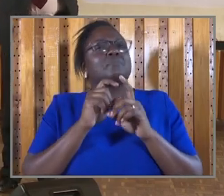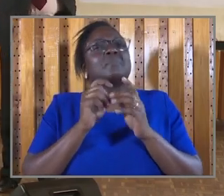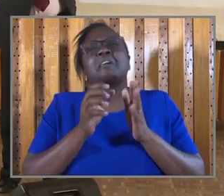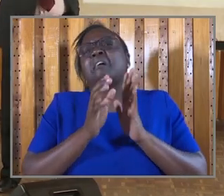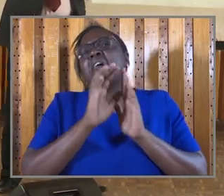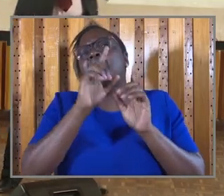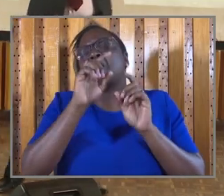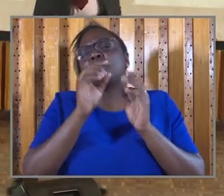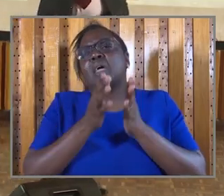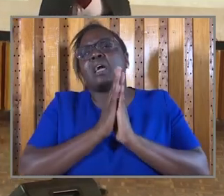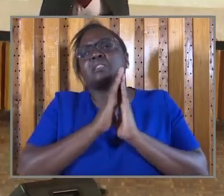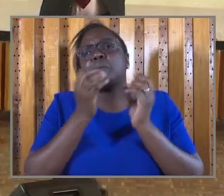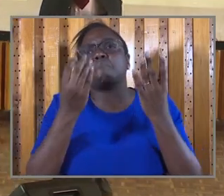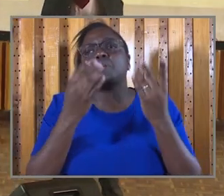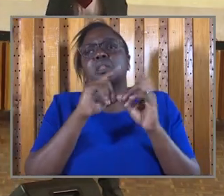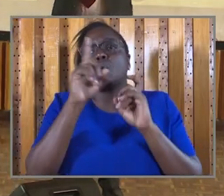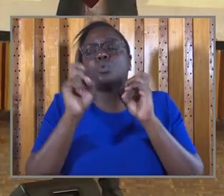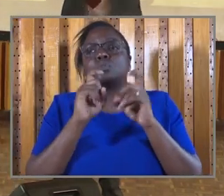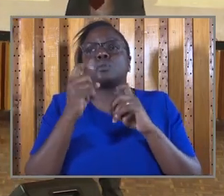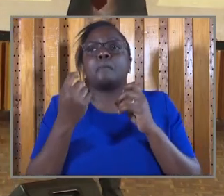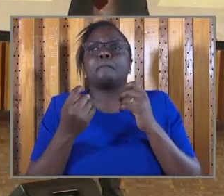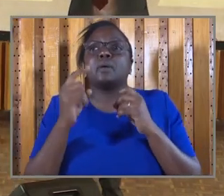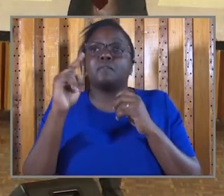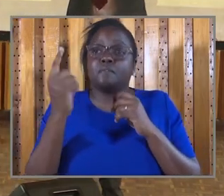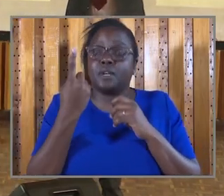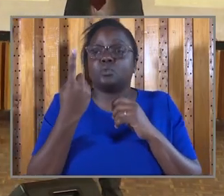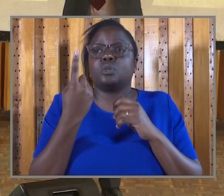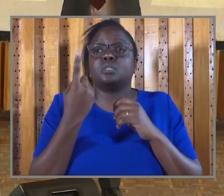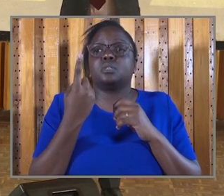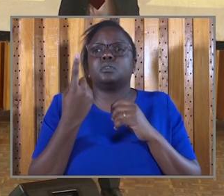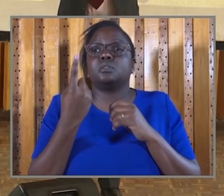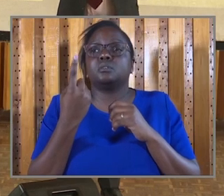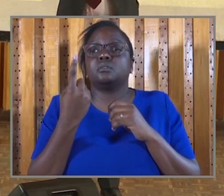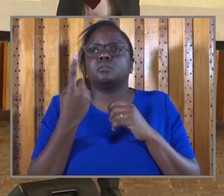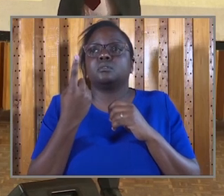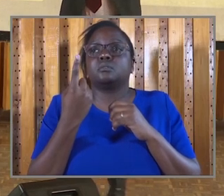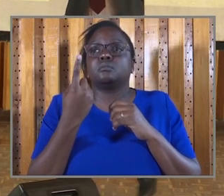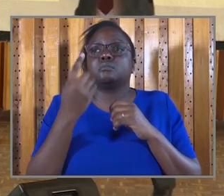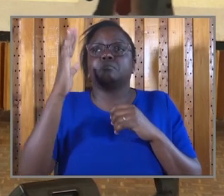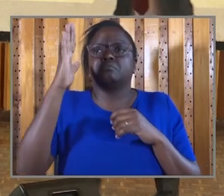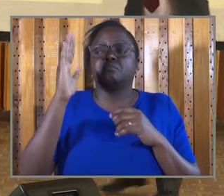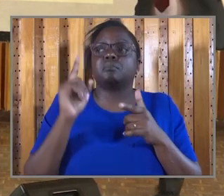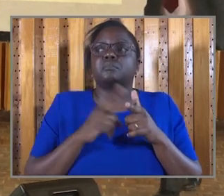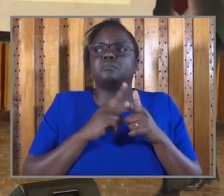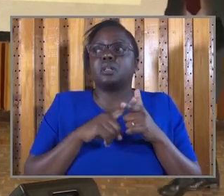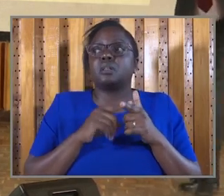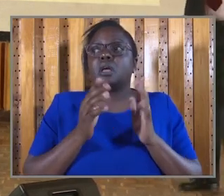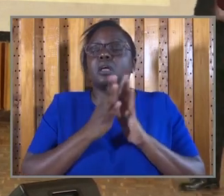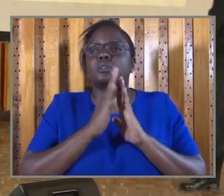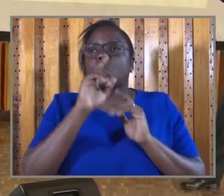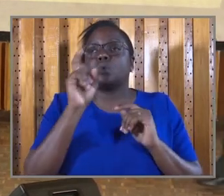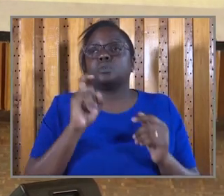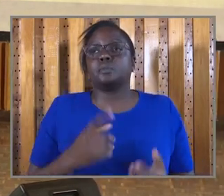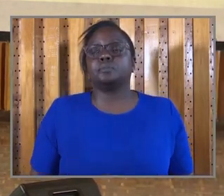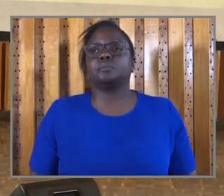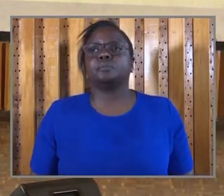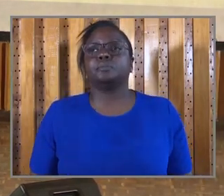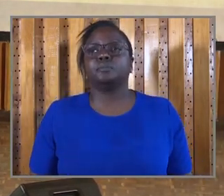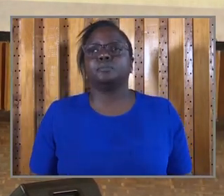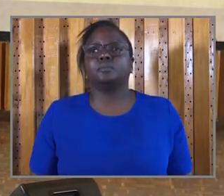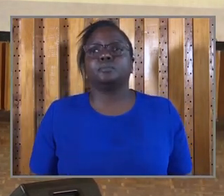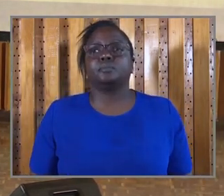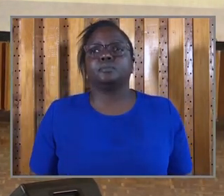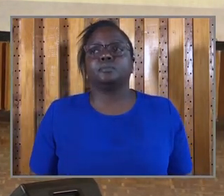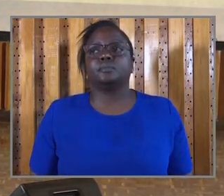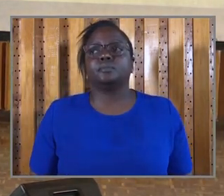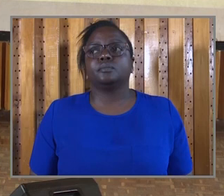many questions. Just want to, the first ones to go. Please raise your hands. I'm here. Yes, that gentleman over